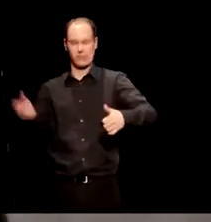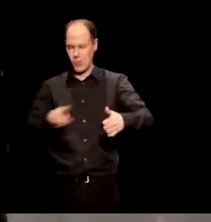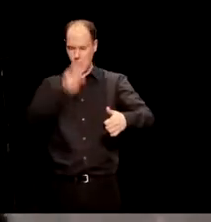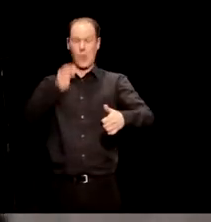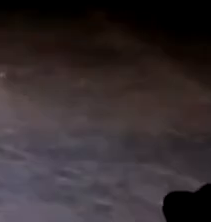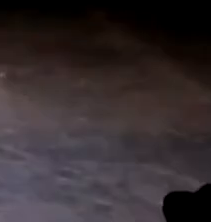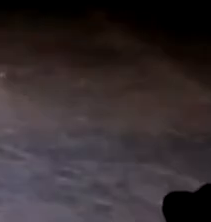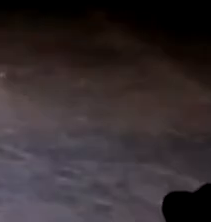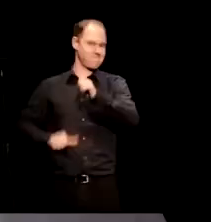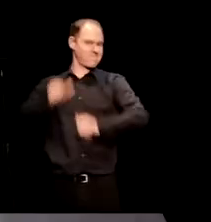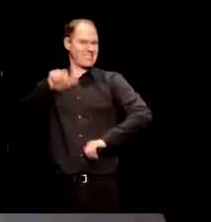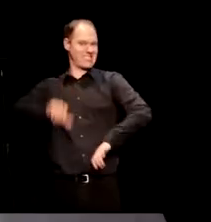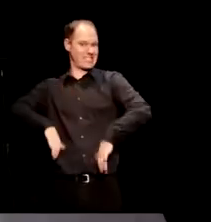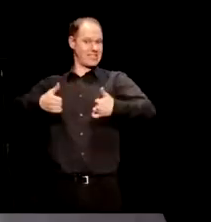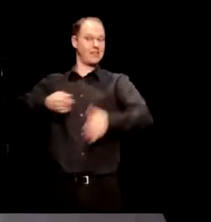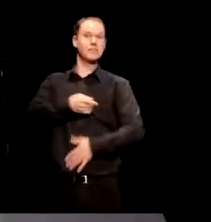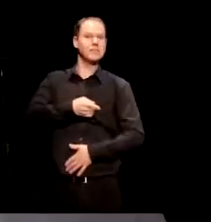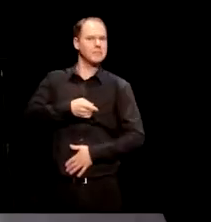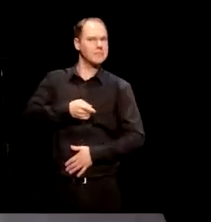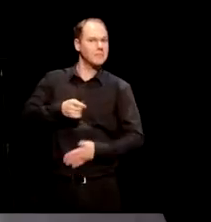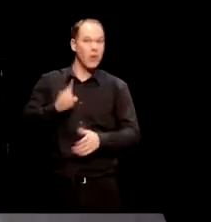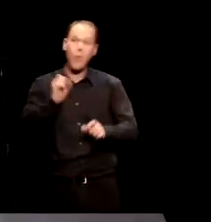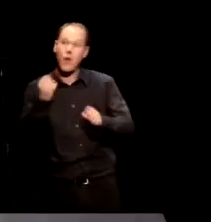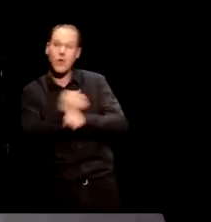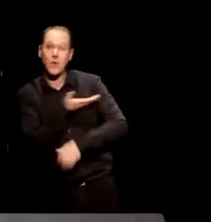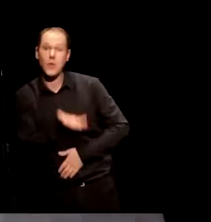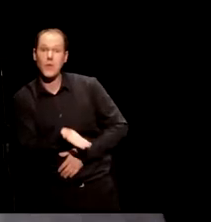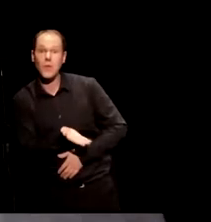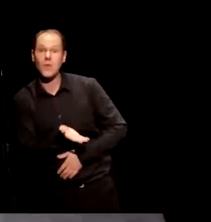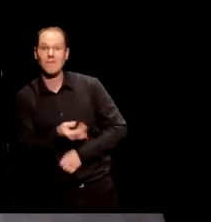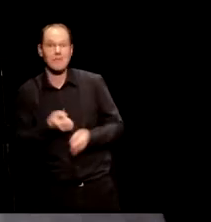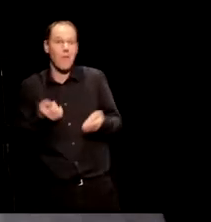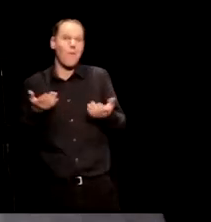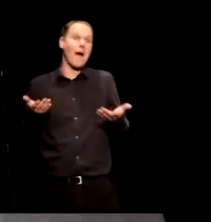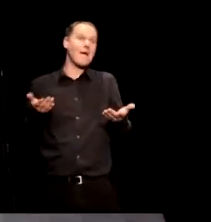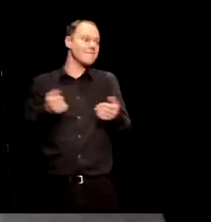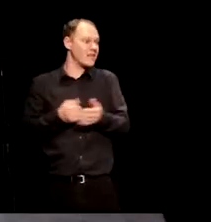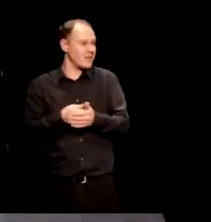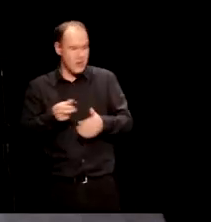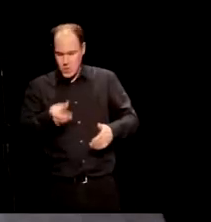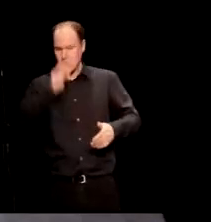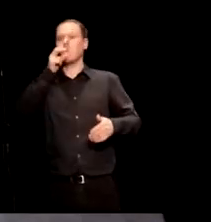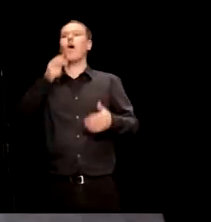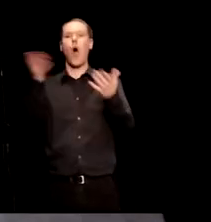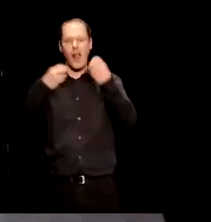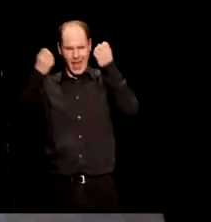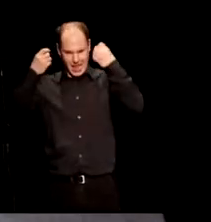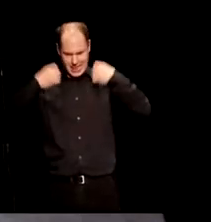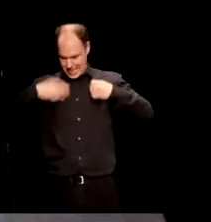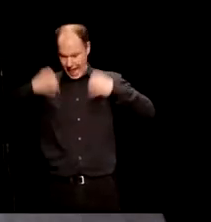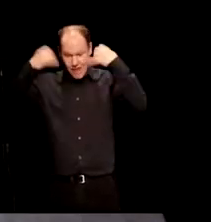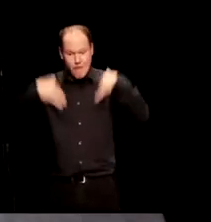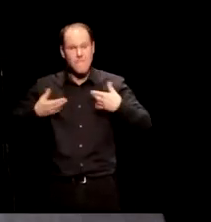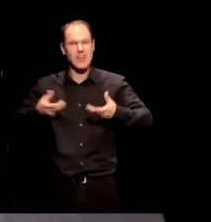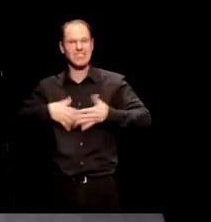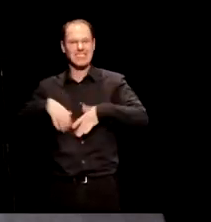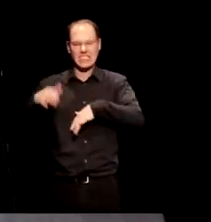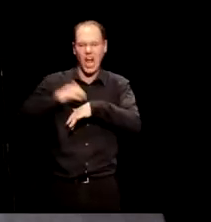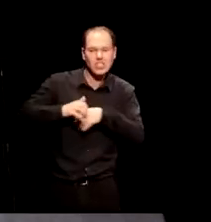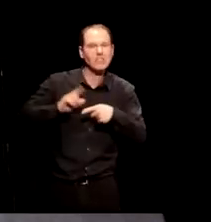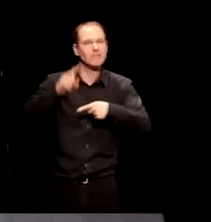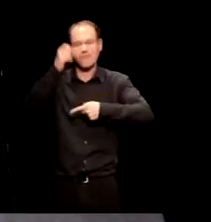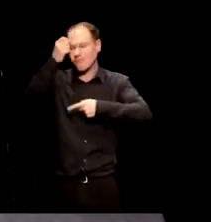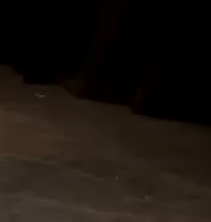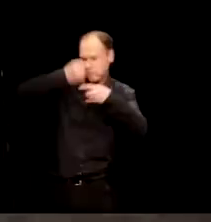on earth. What will Straight Line do? Why, it cures dandruff, tear itch,